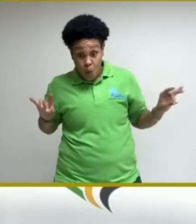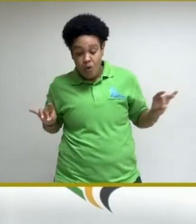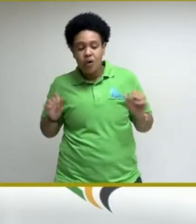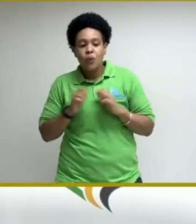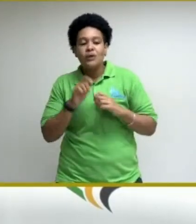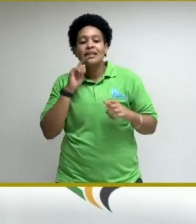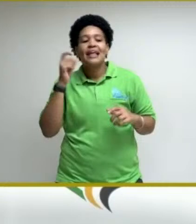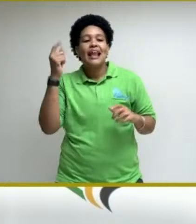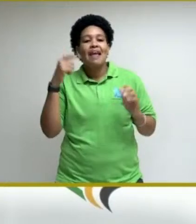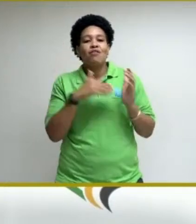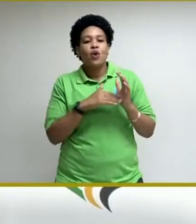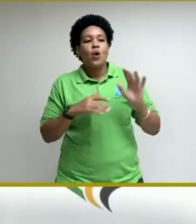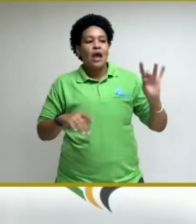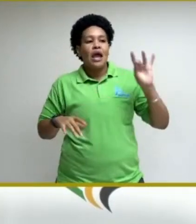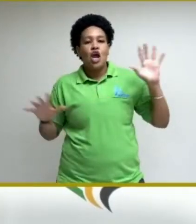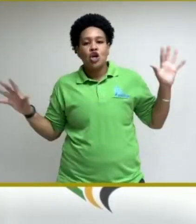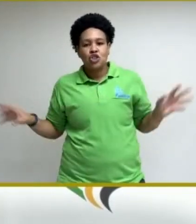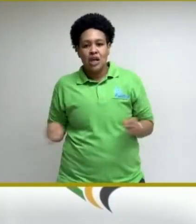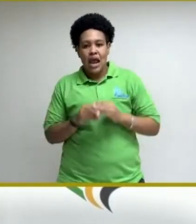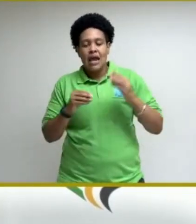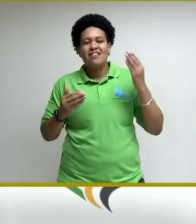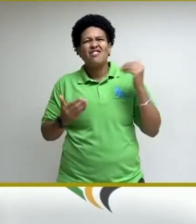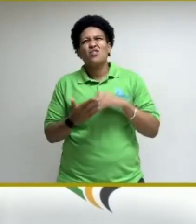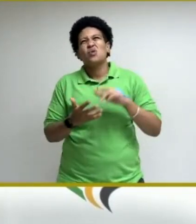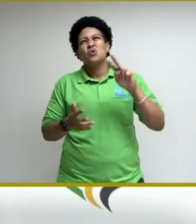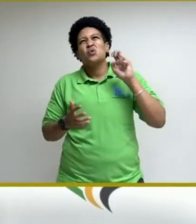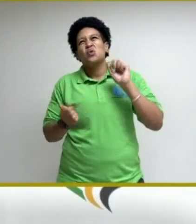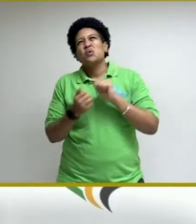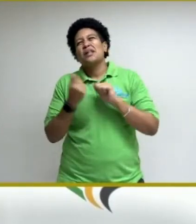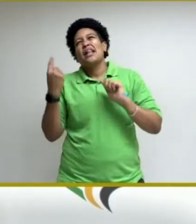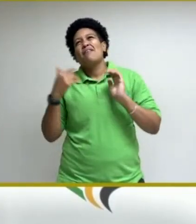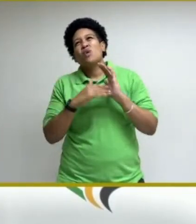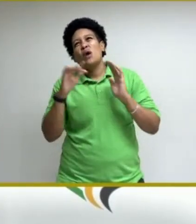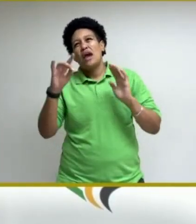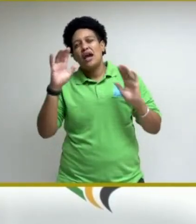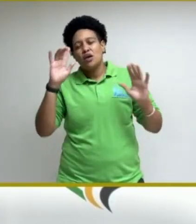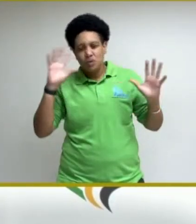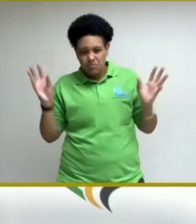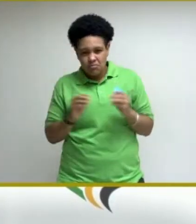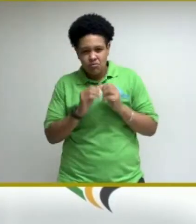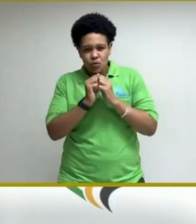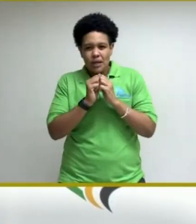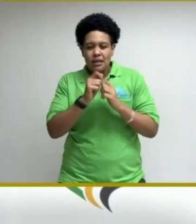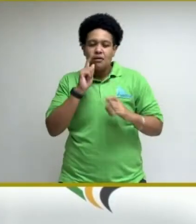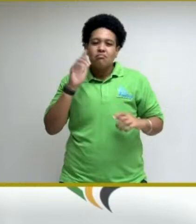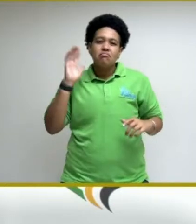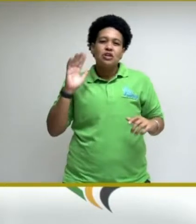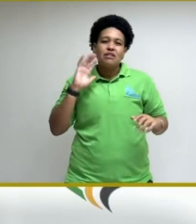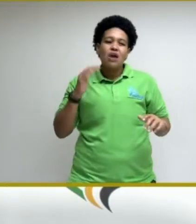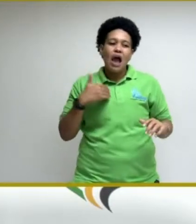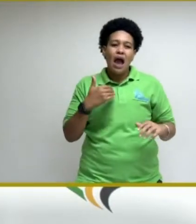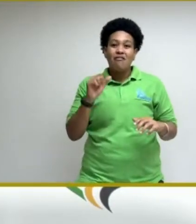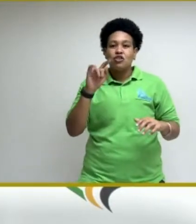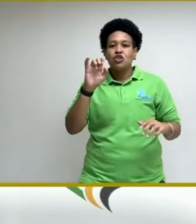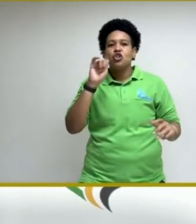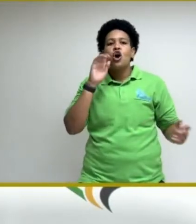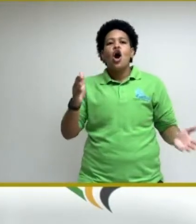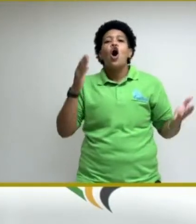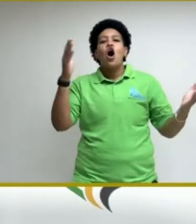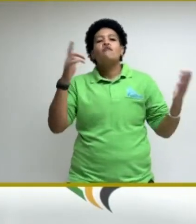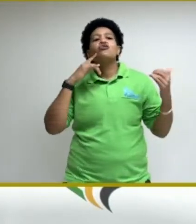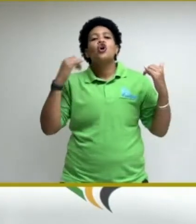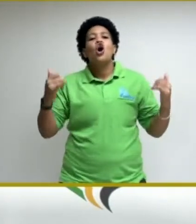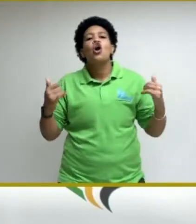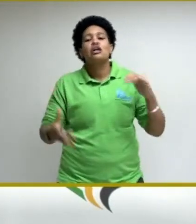the 11,800 that we previously had in stock, offered to current